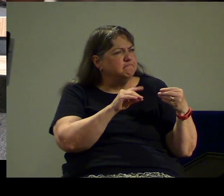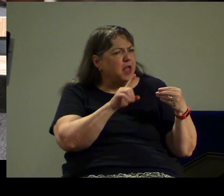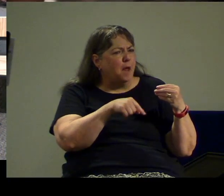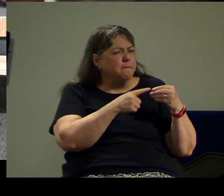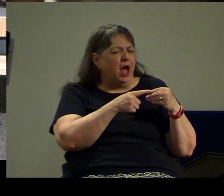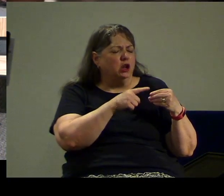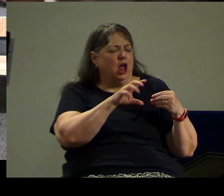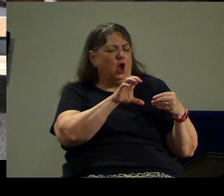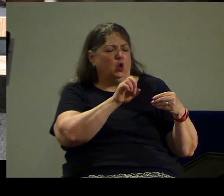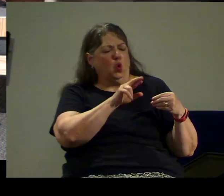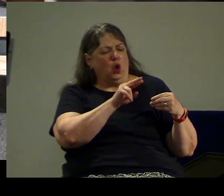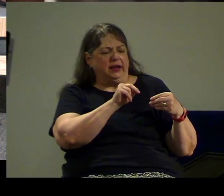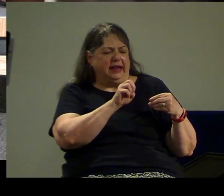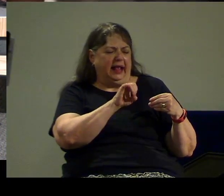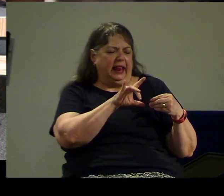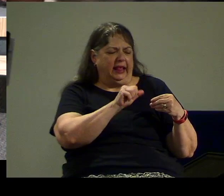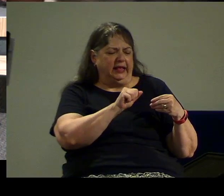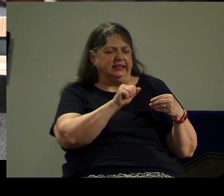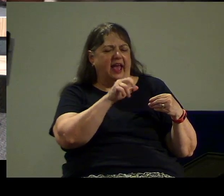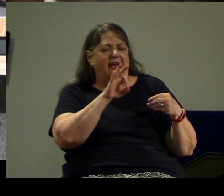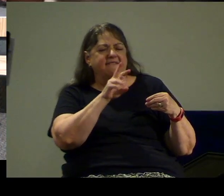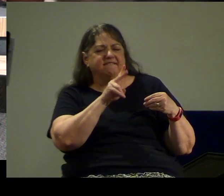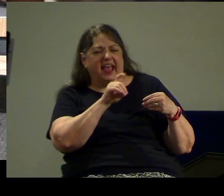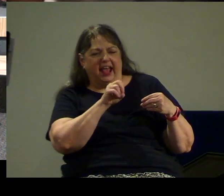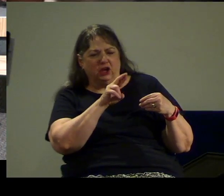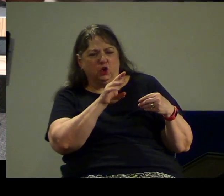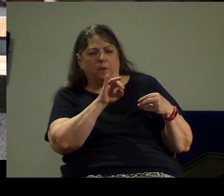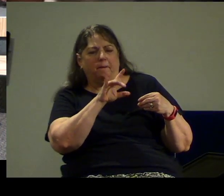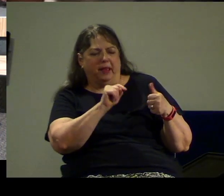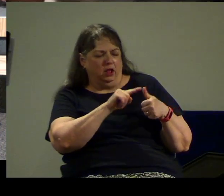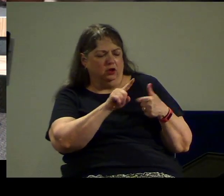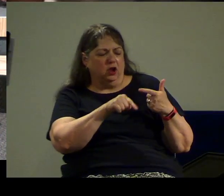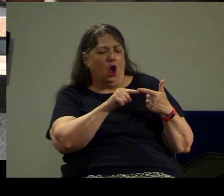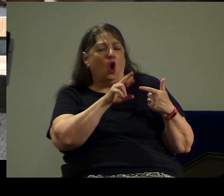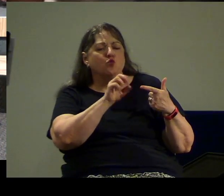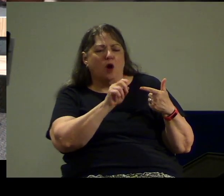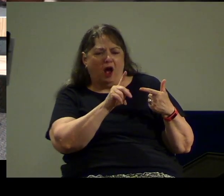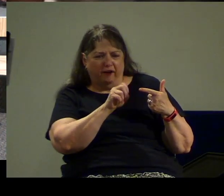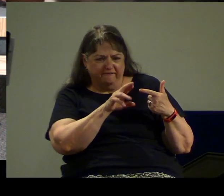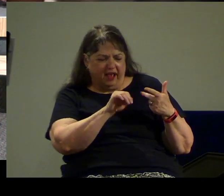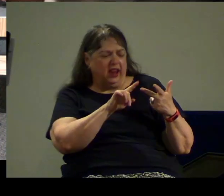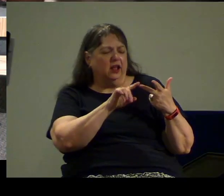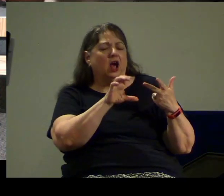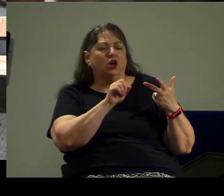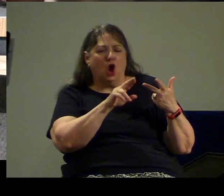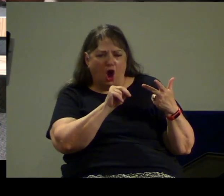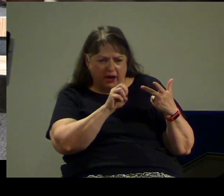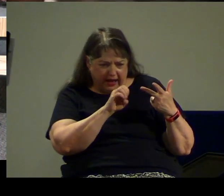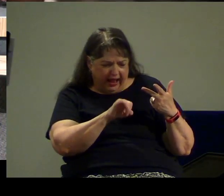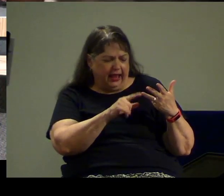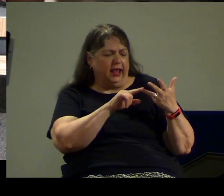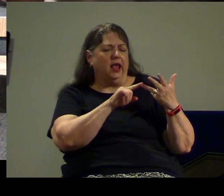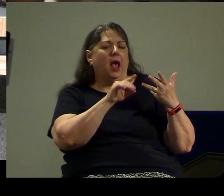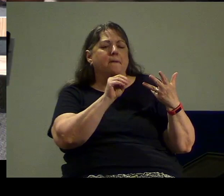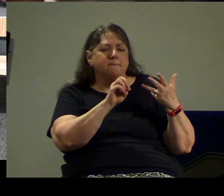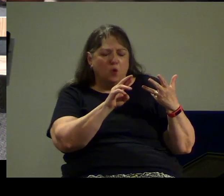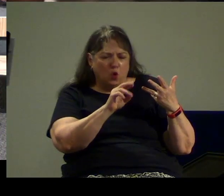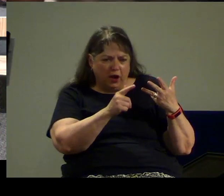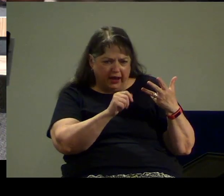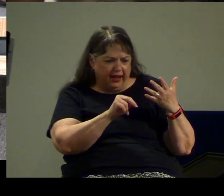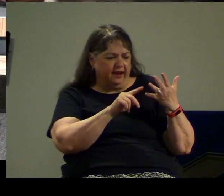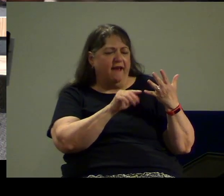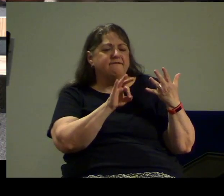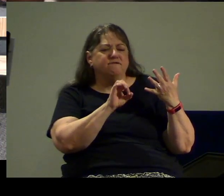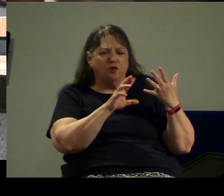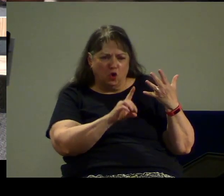Cornelius Vanderbilt, John Rockefeller, Andrew Carnegie, J.P. Morgan, Henry Ford. These are